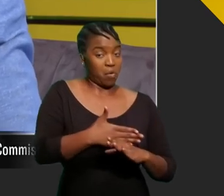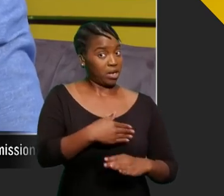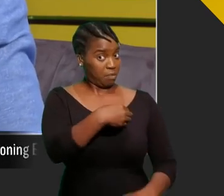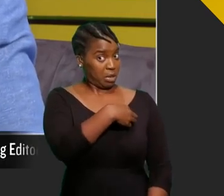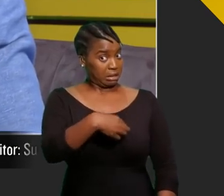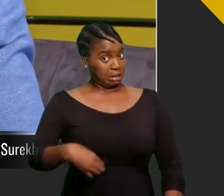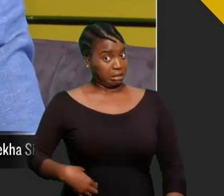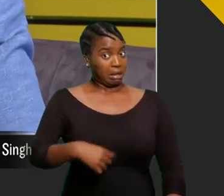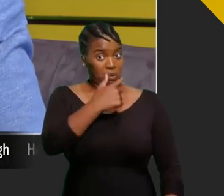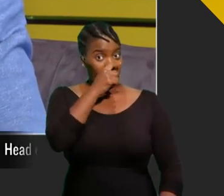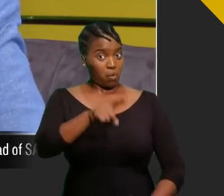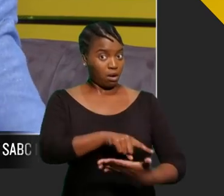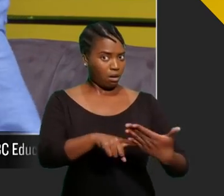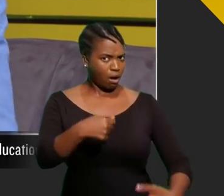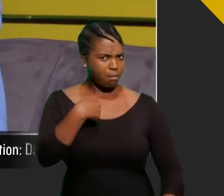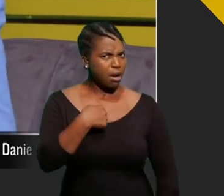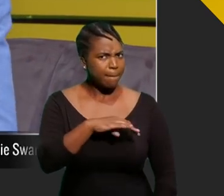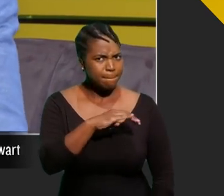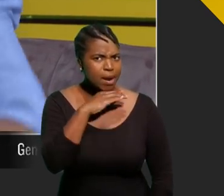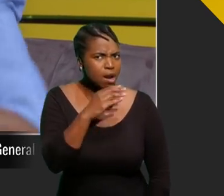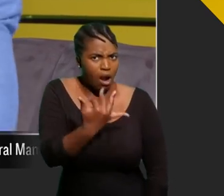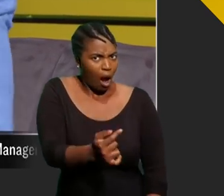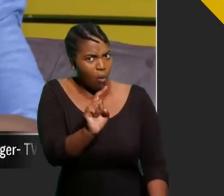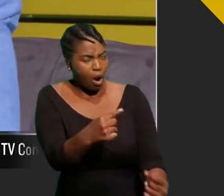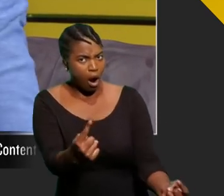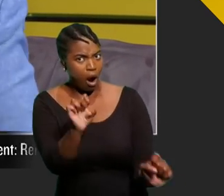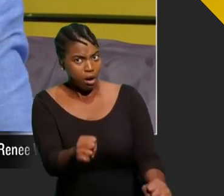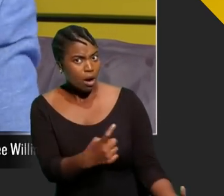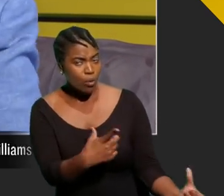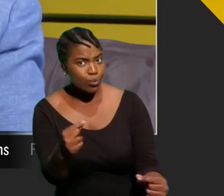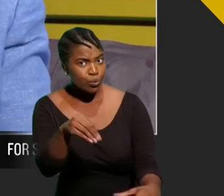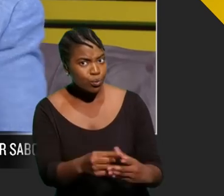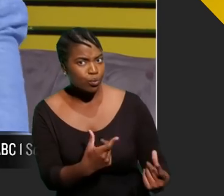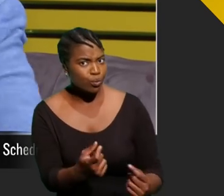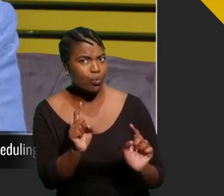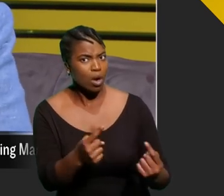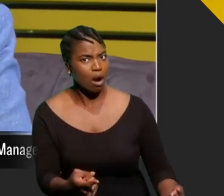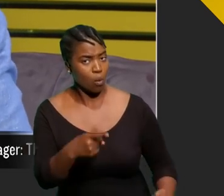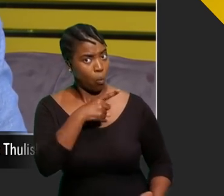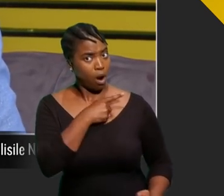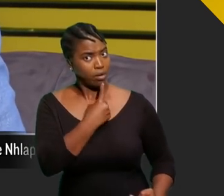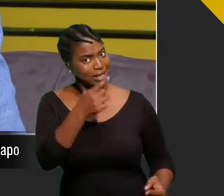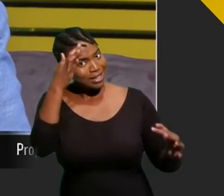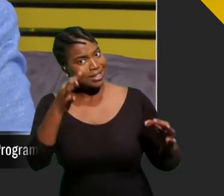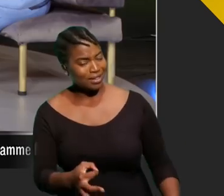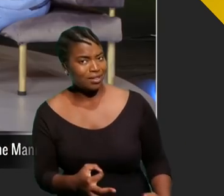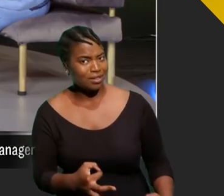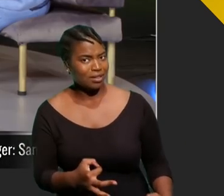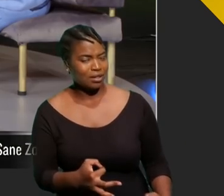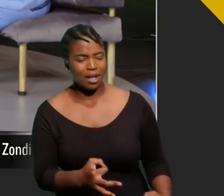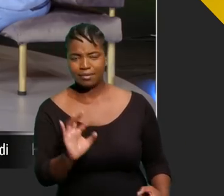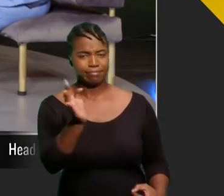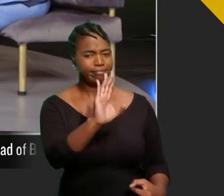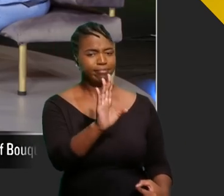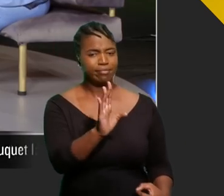president must not be brought into the equation when you are taking a decision. They're not there together.